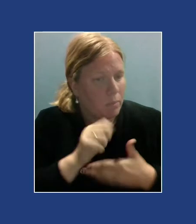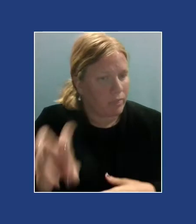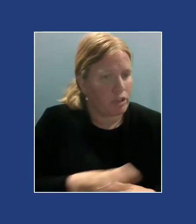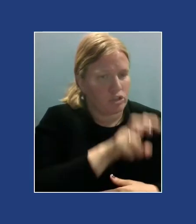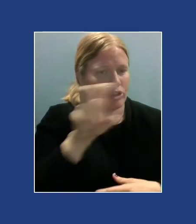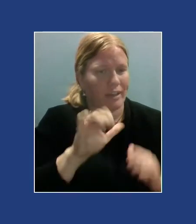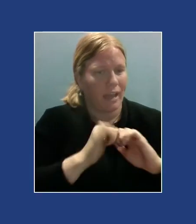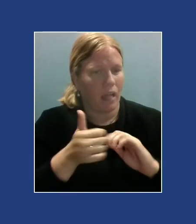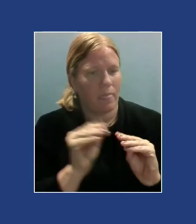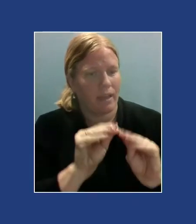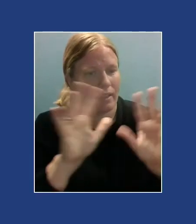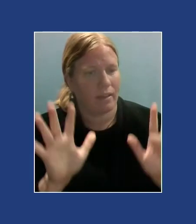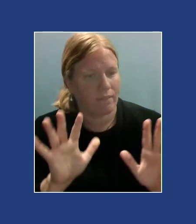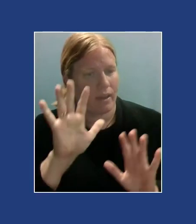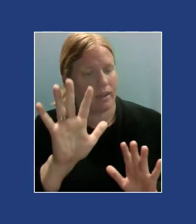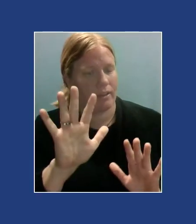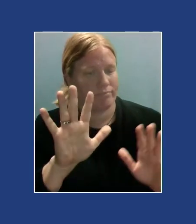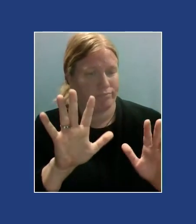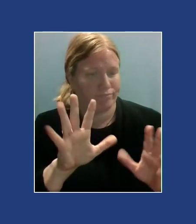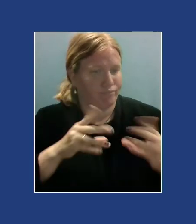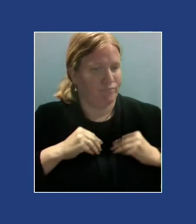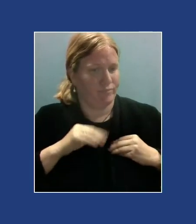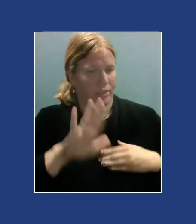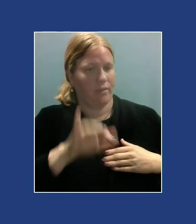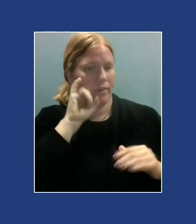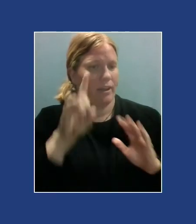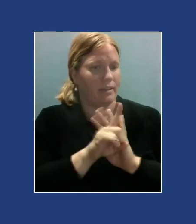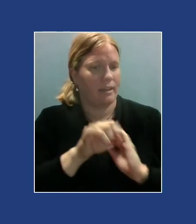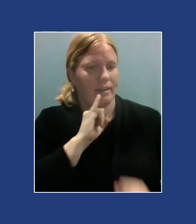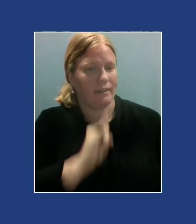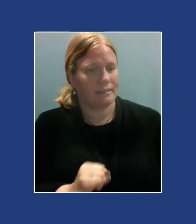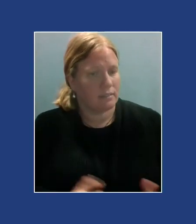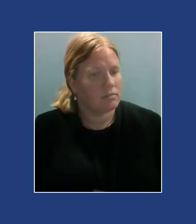and came to terms with what their gender identity is.